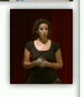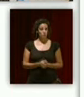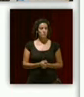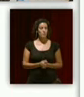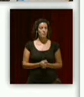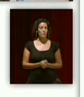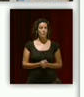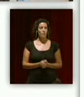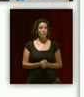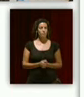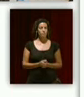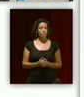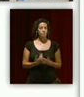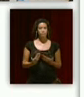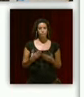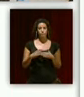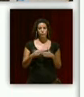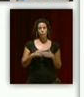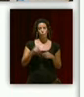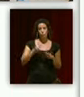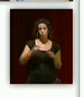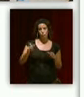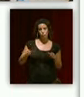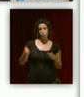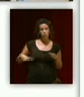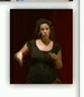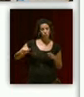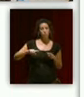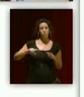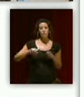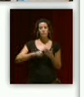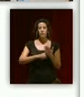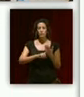that will take 2 weeks to do within industrial robots.